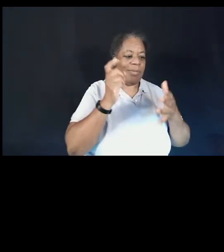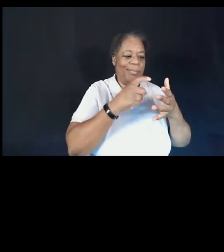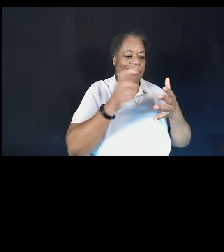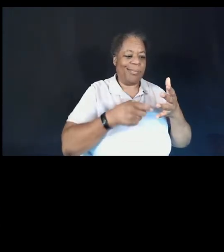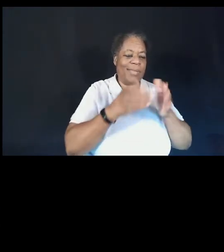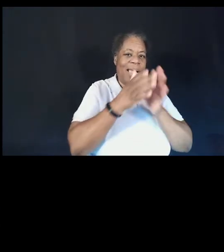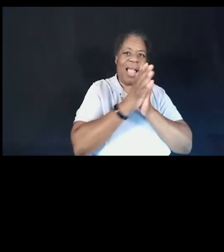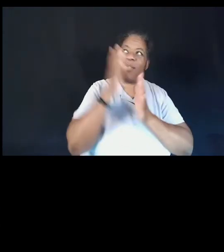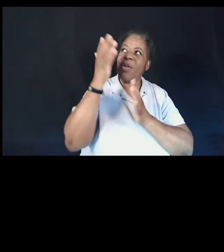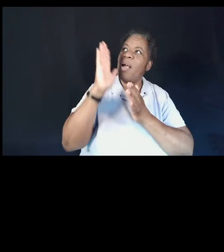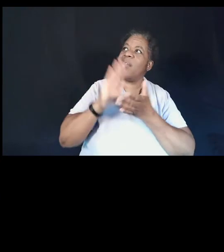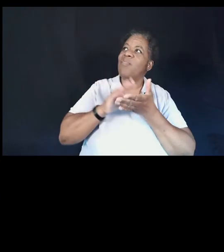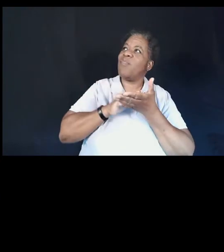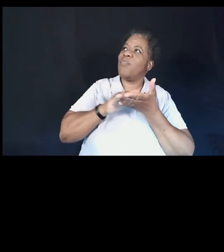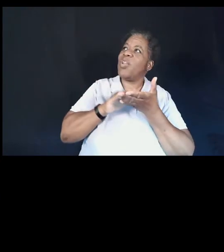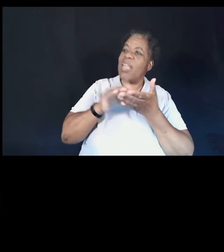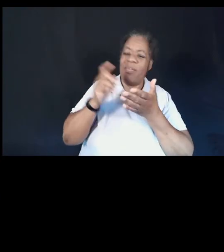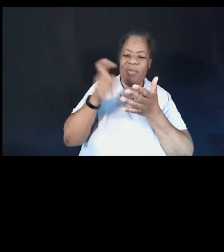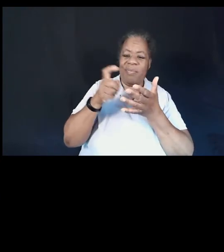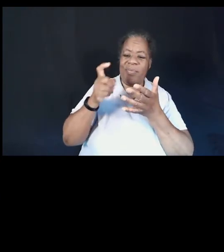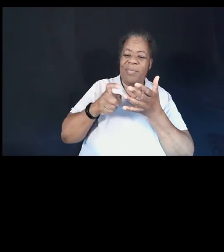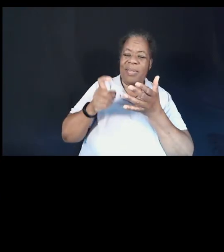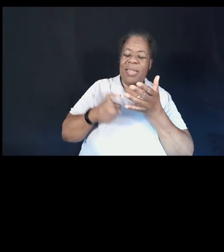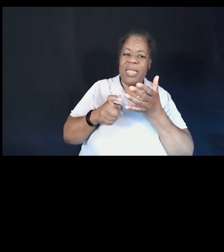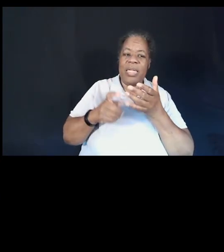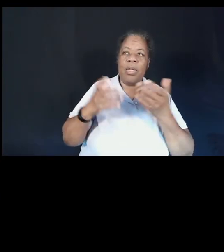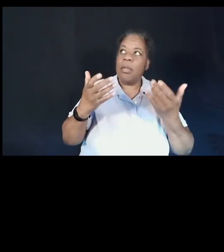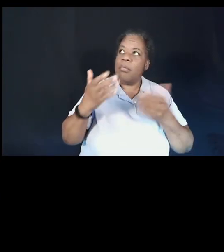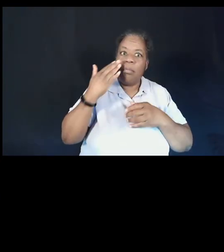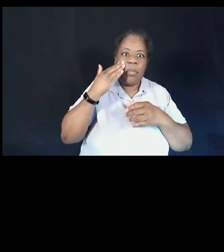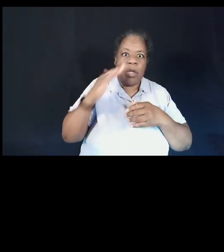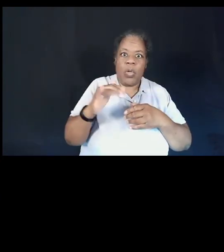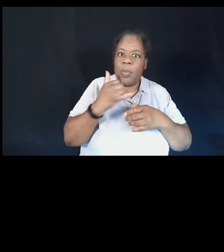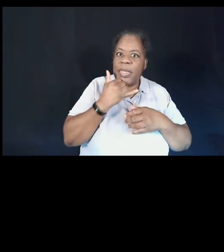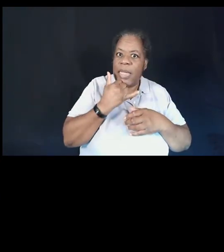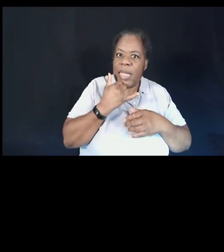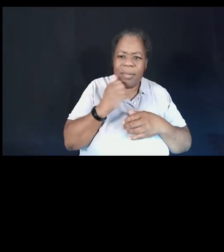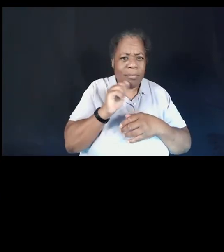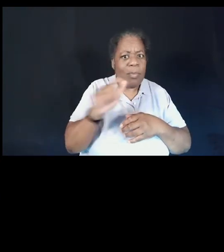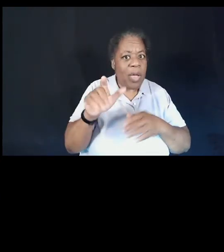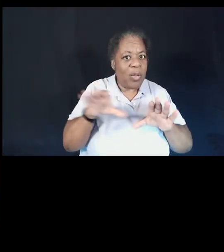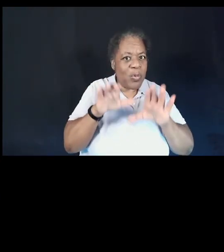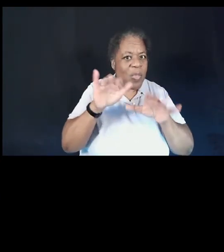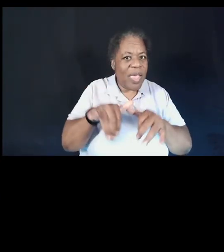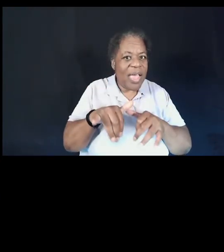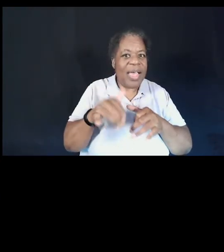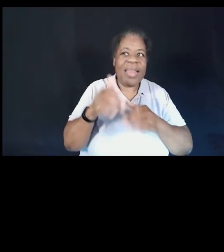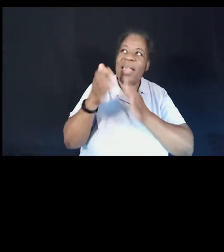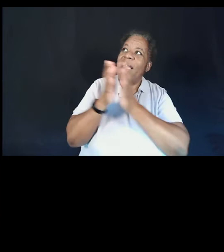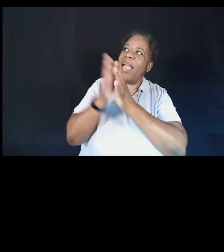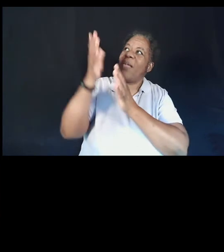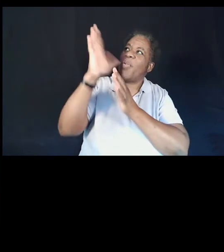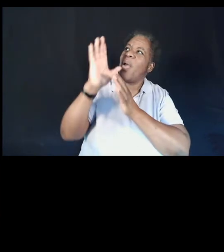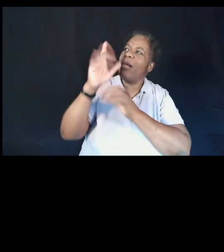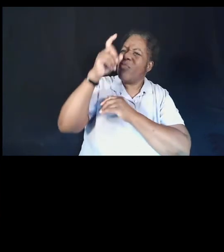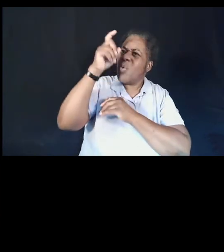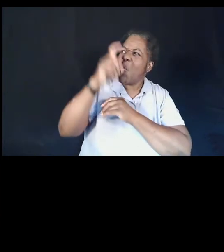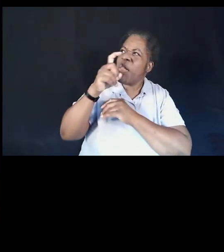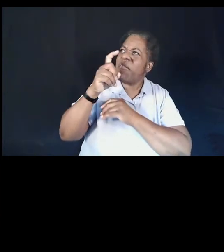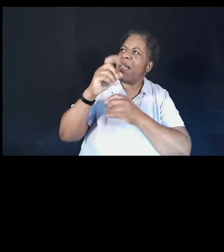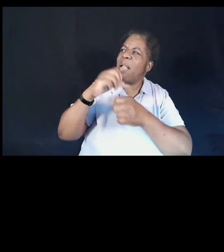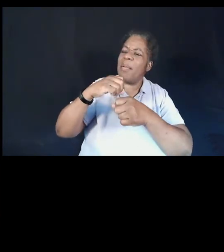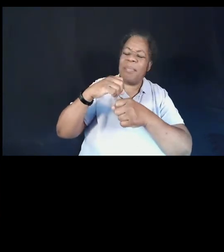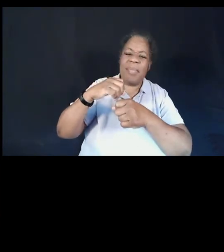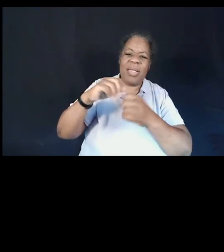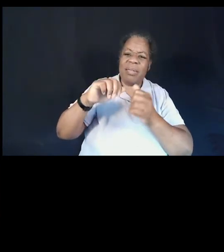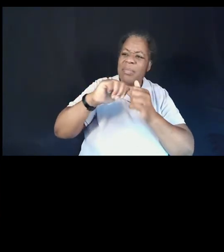If you've unintentionally made a mistake, which we all do, ask God for wisdom in how to repair that mistake, how to learn from it, and